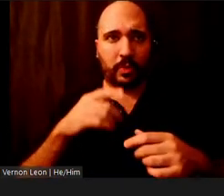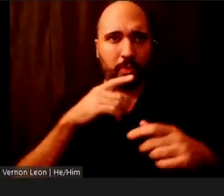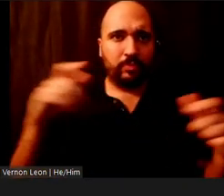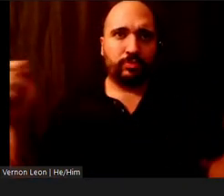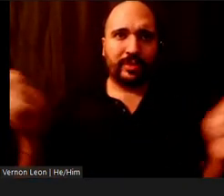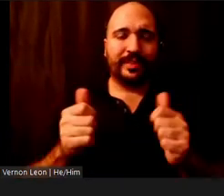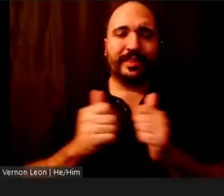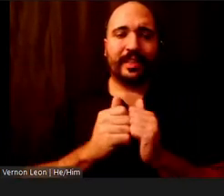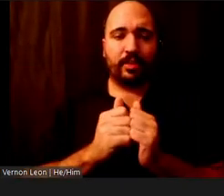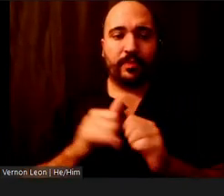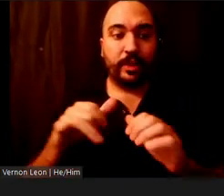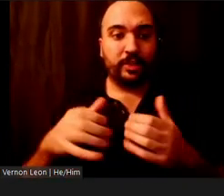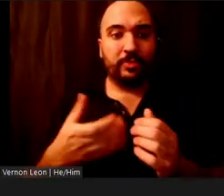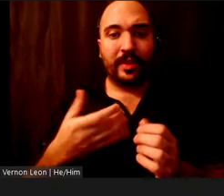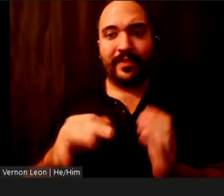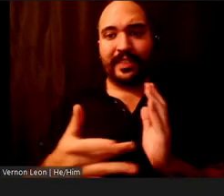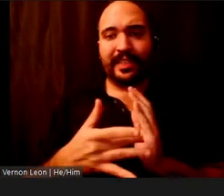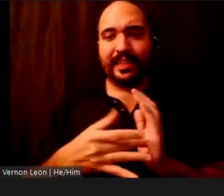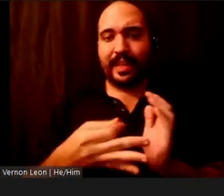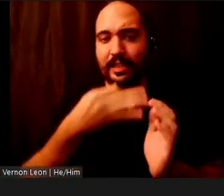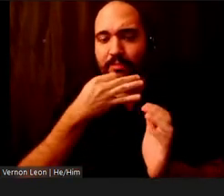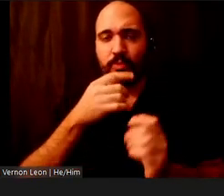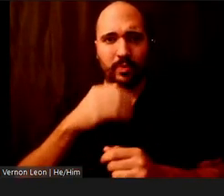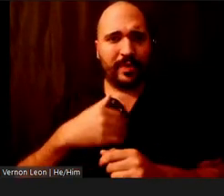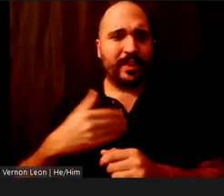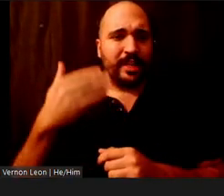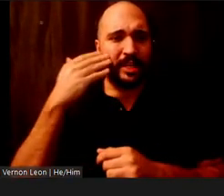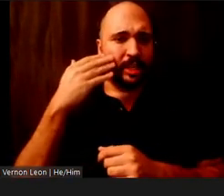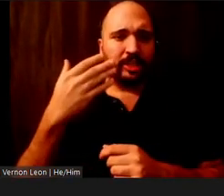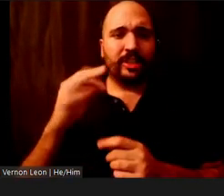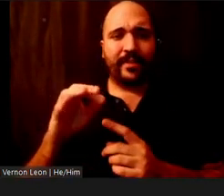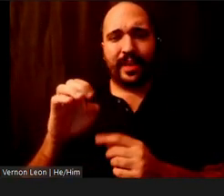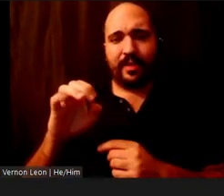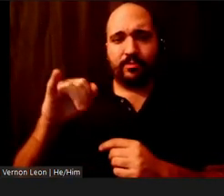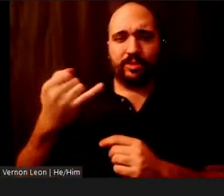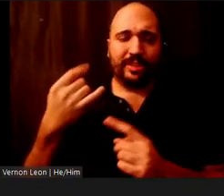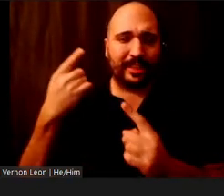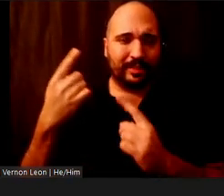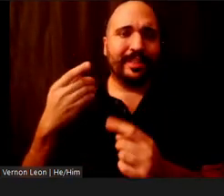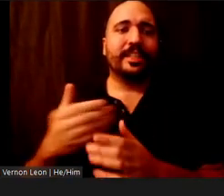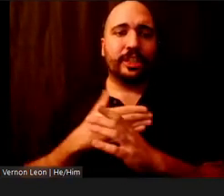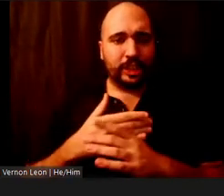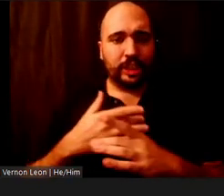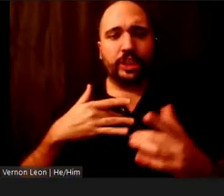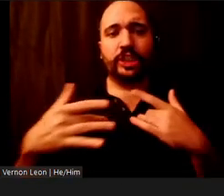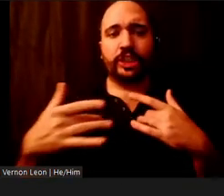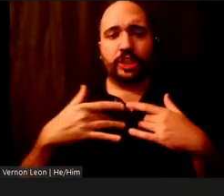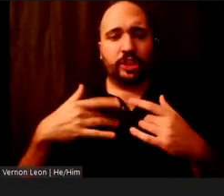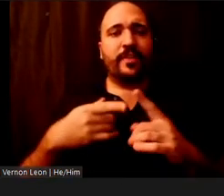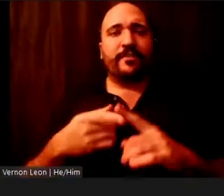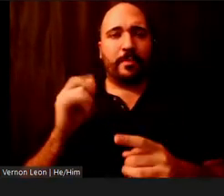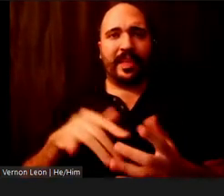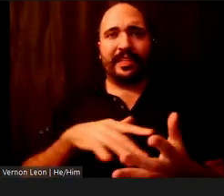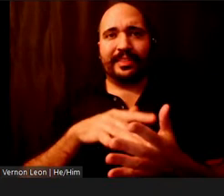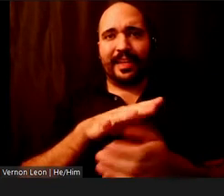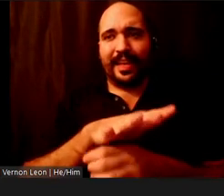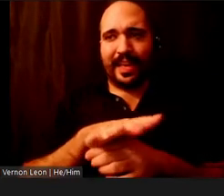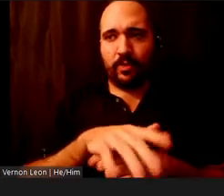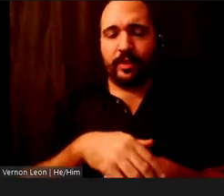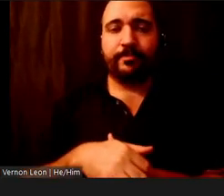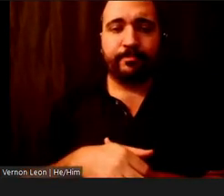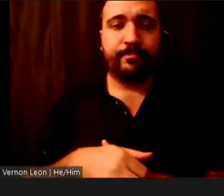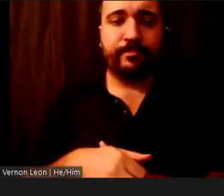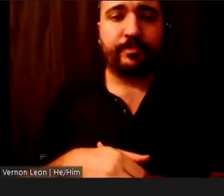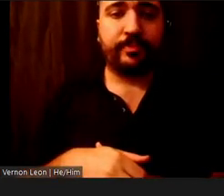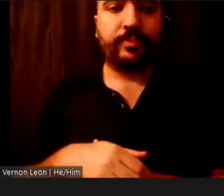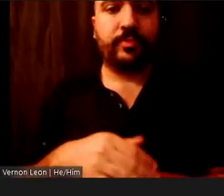This is a group of technical experts who have knowledge of environmental justice considerations and can share concerns drawn from throughout the study area. It will